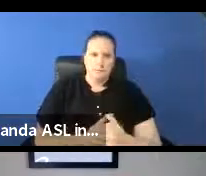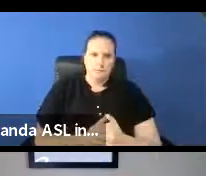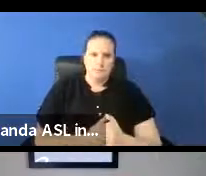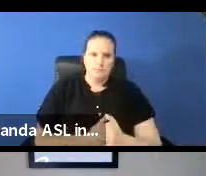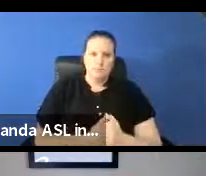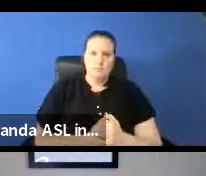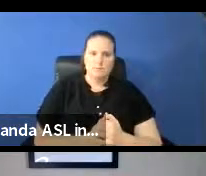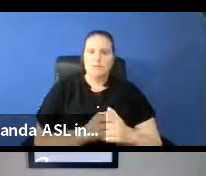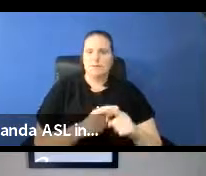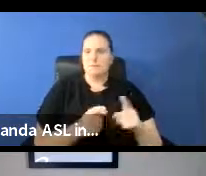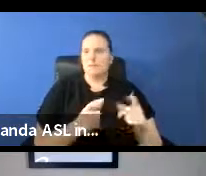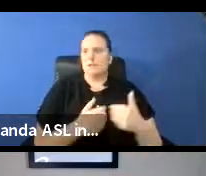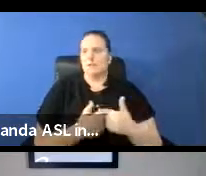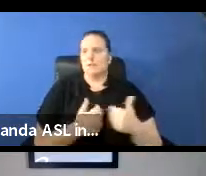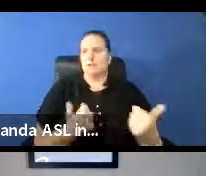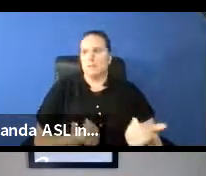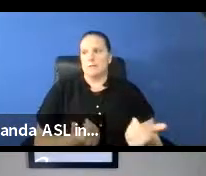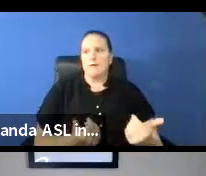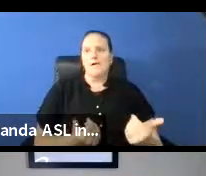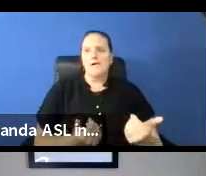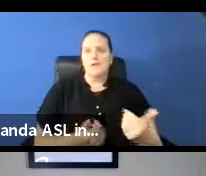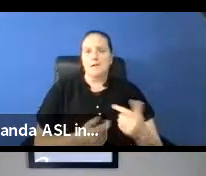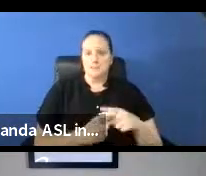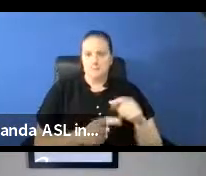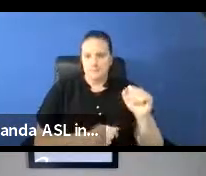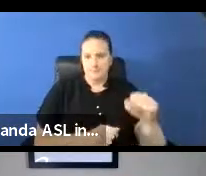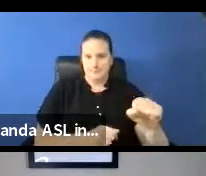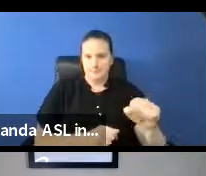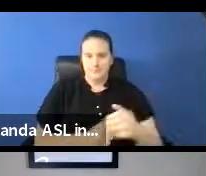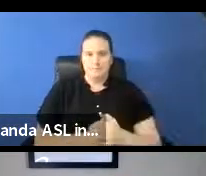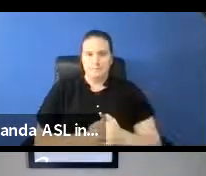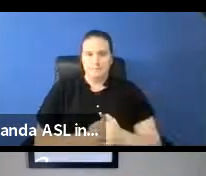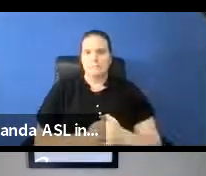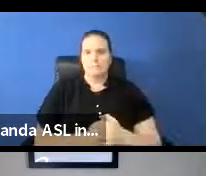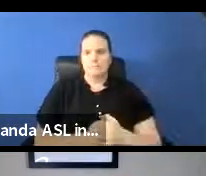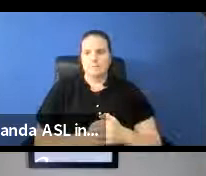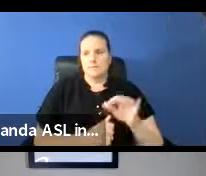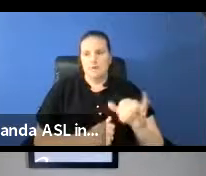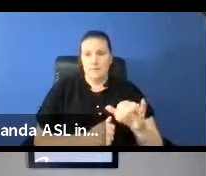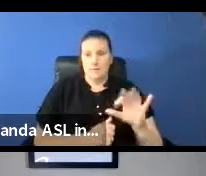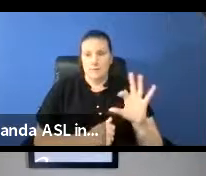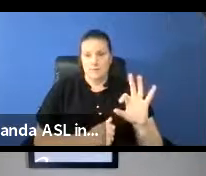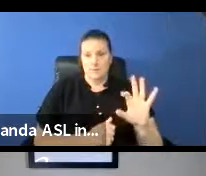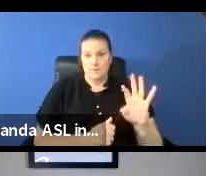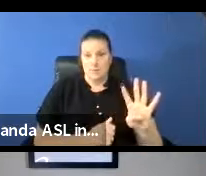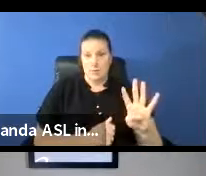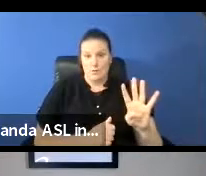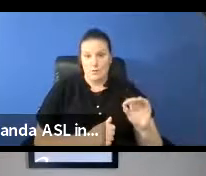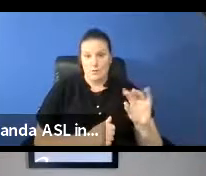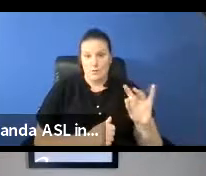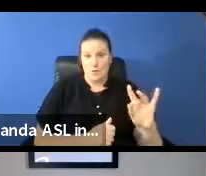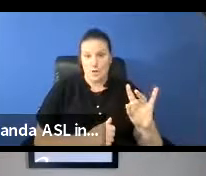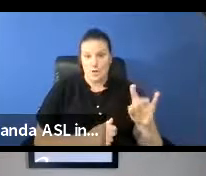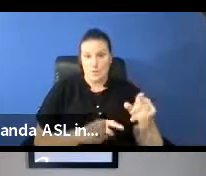different agencies, but absolutely. Is that the 408 permit?